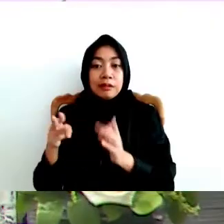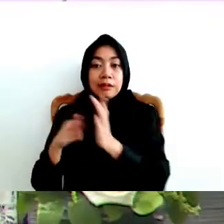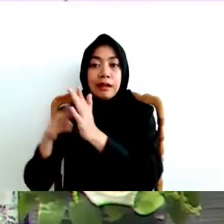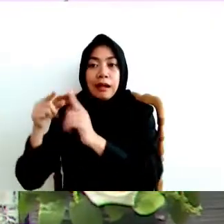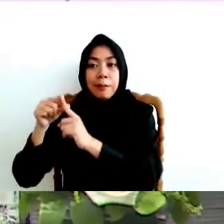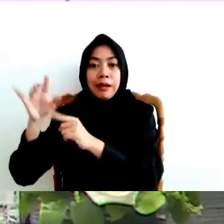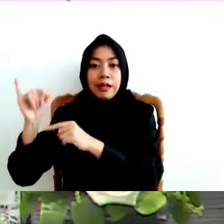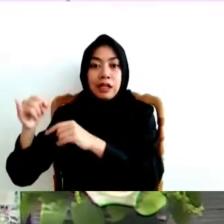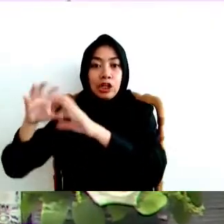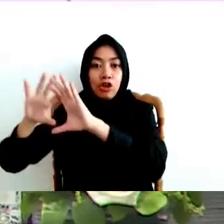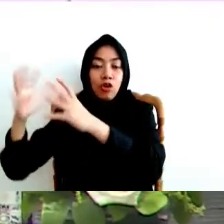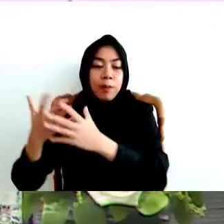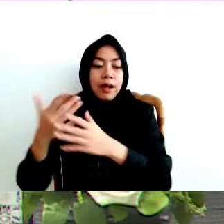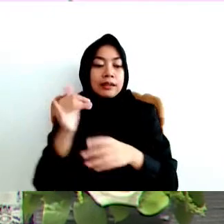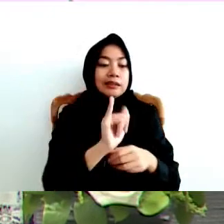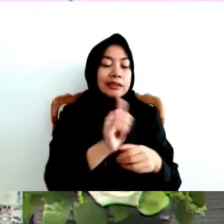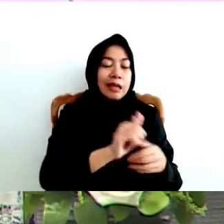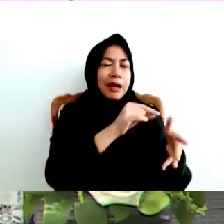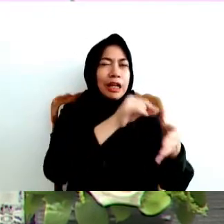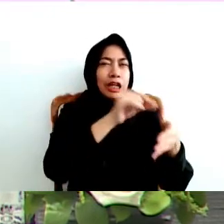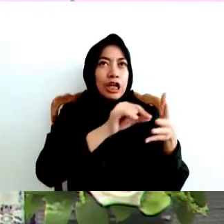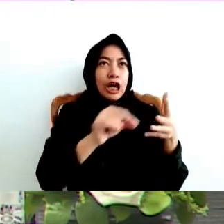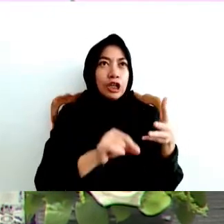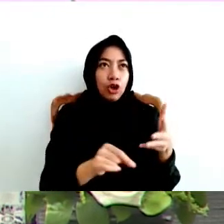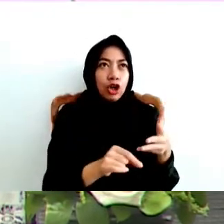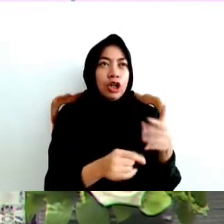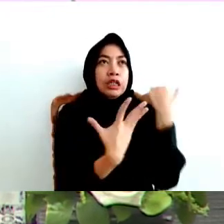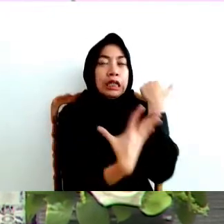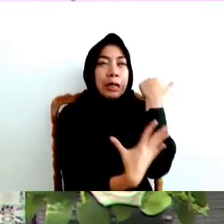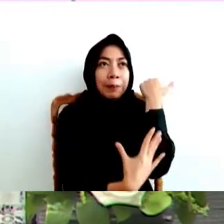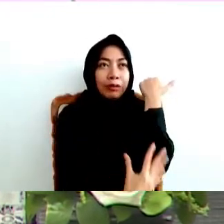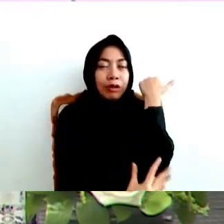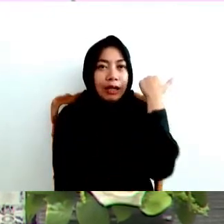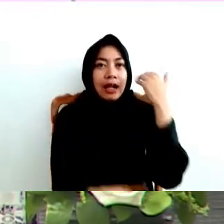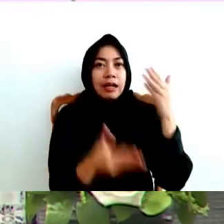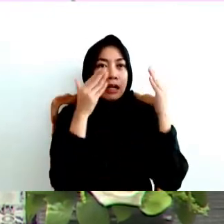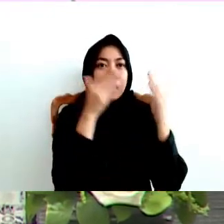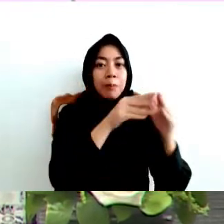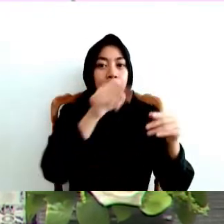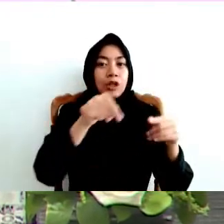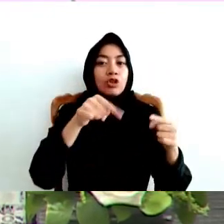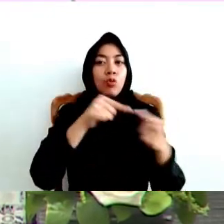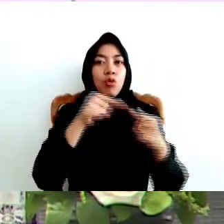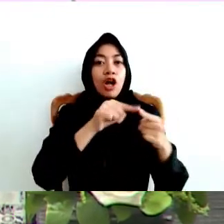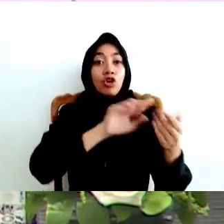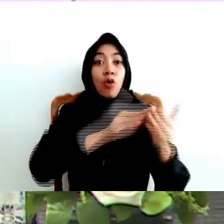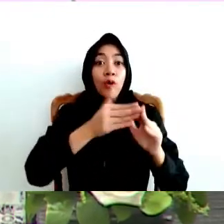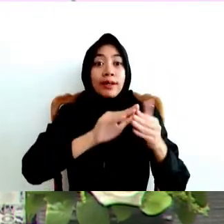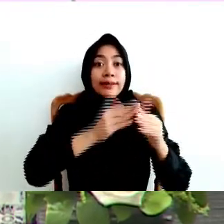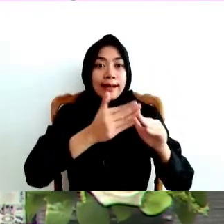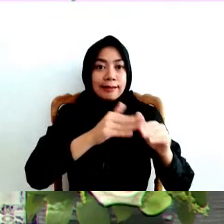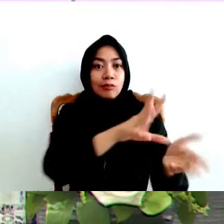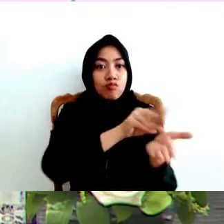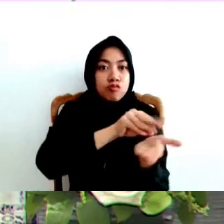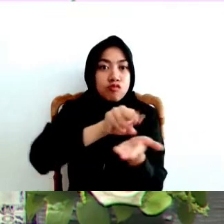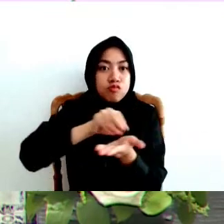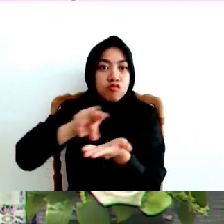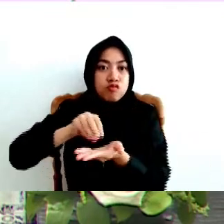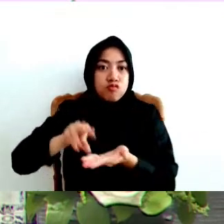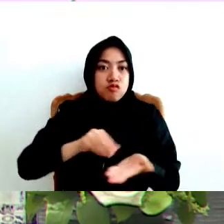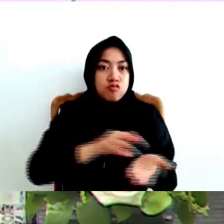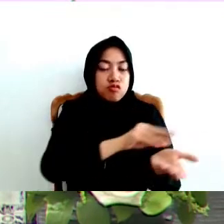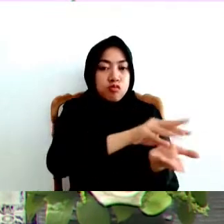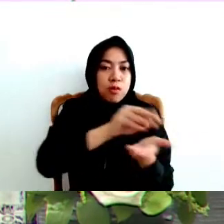multidimensional poverty indicators at the community level. SMERU has been conducted many poverty assessments using